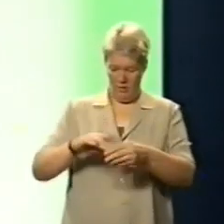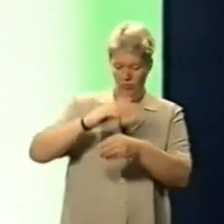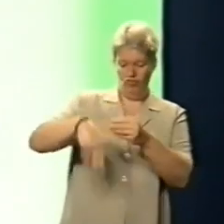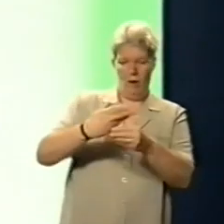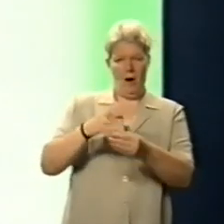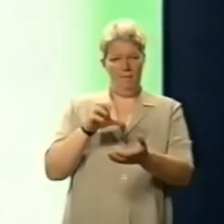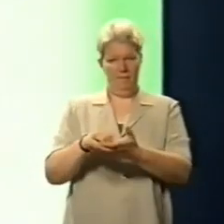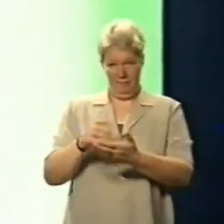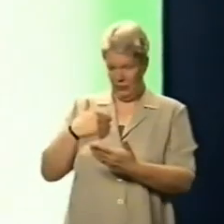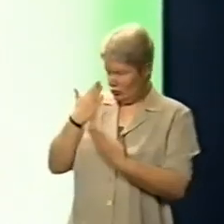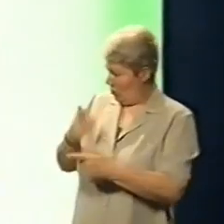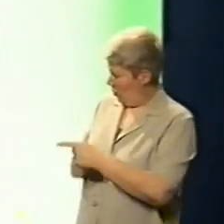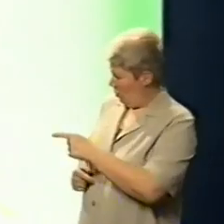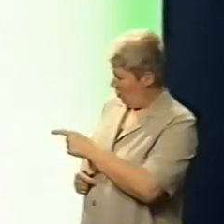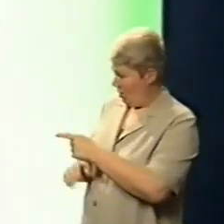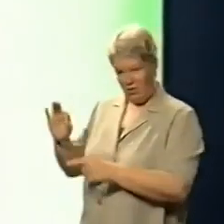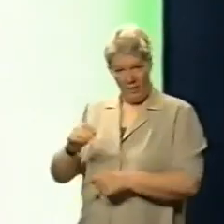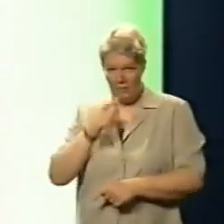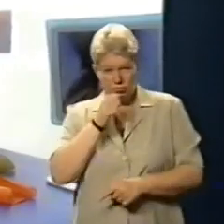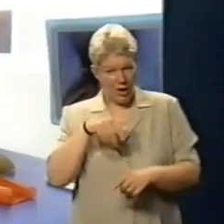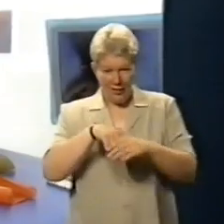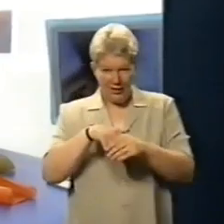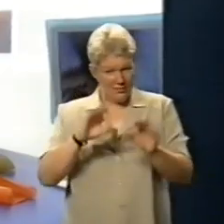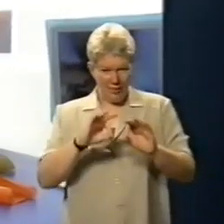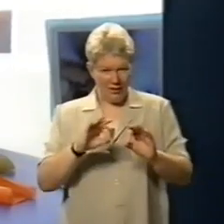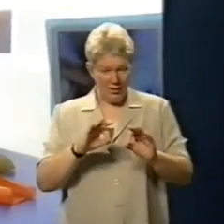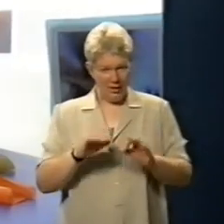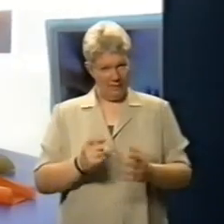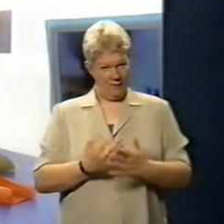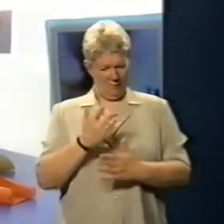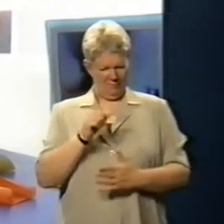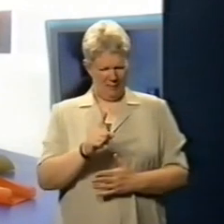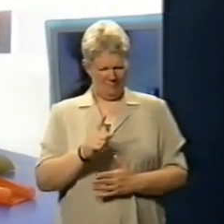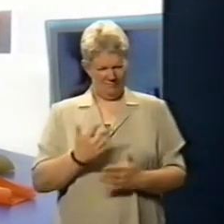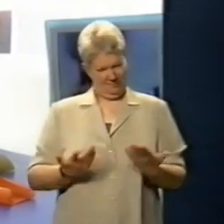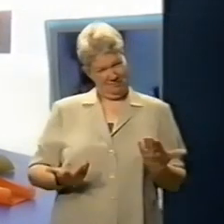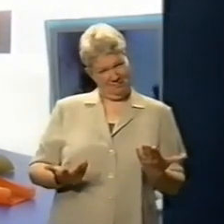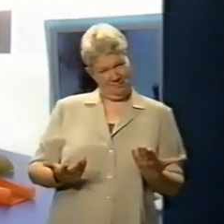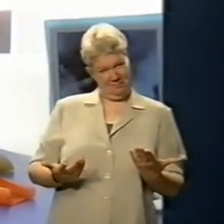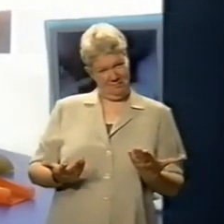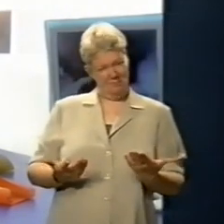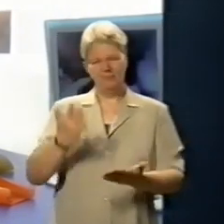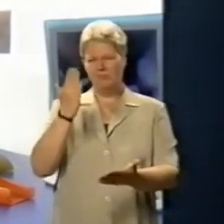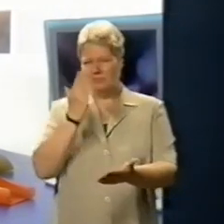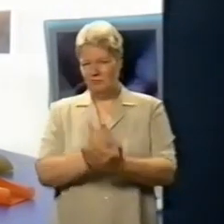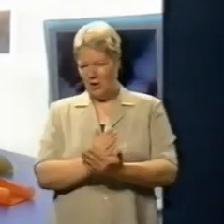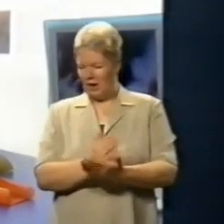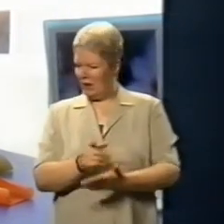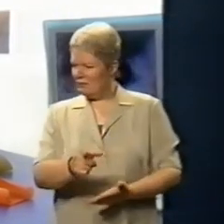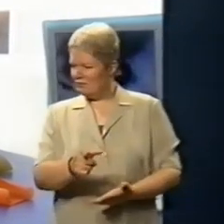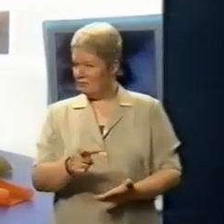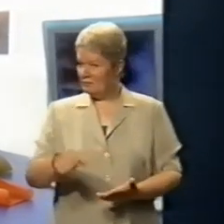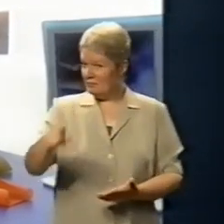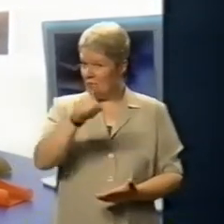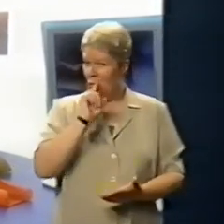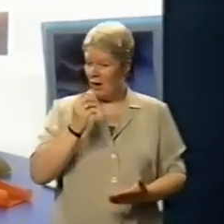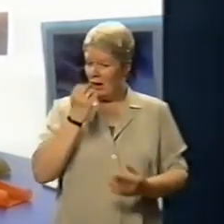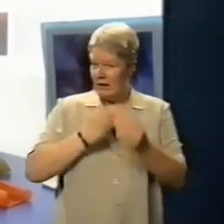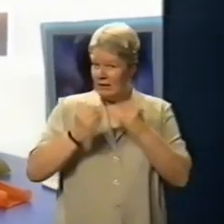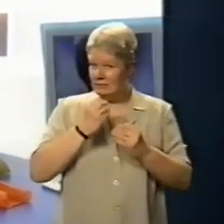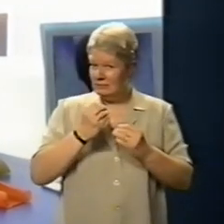brown. And I've scraped a bit off there so you can see it's quite fresh. But surely this cunning plan to get people to consume more vitamins will only